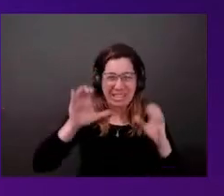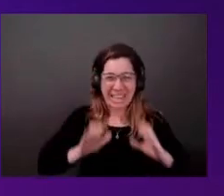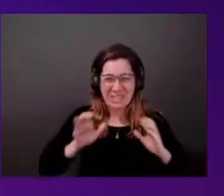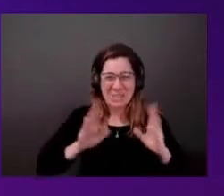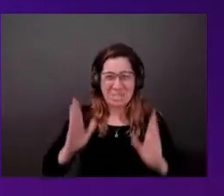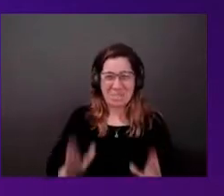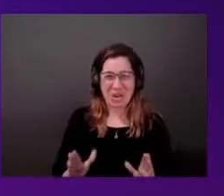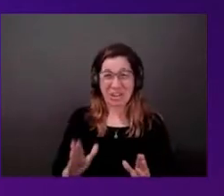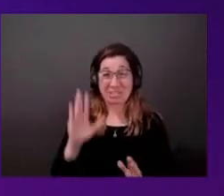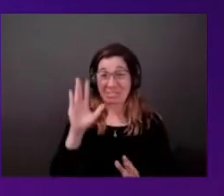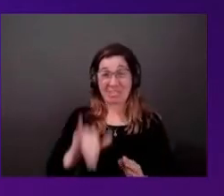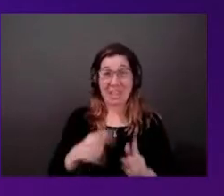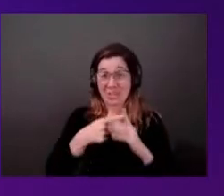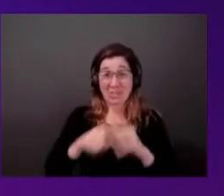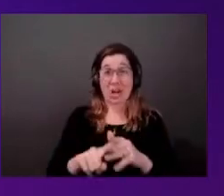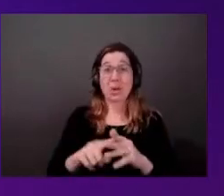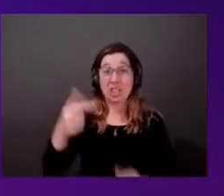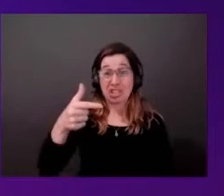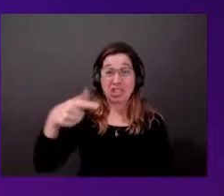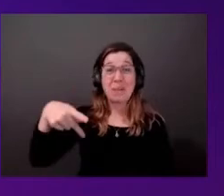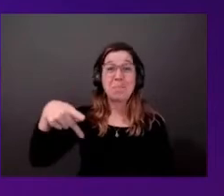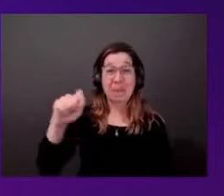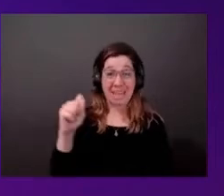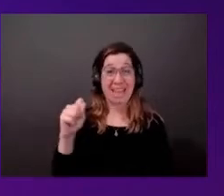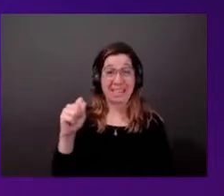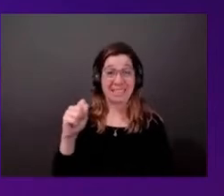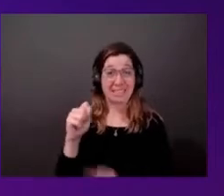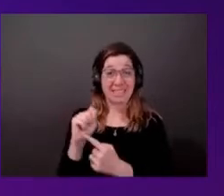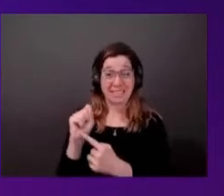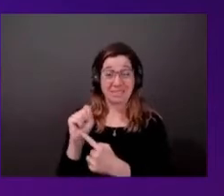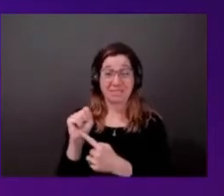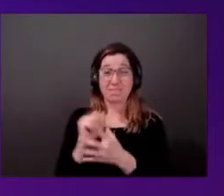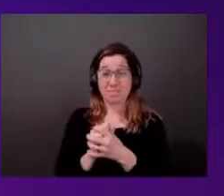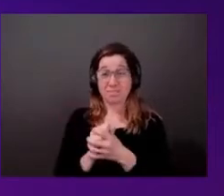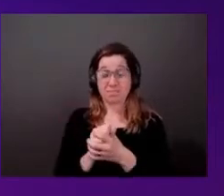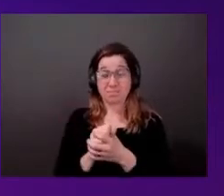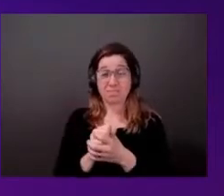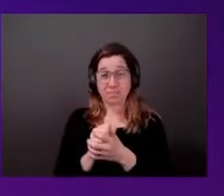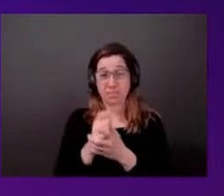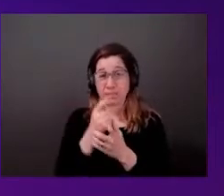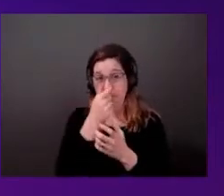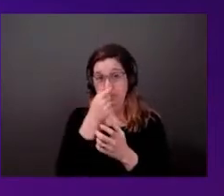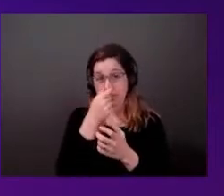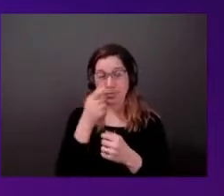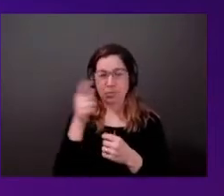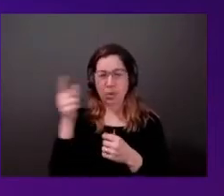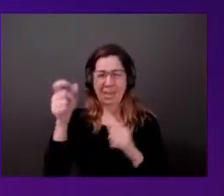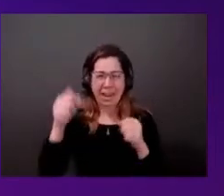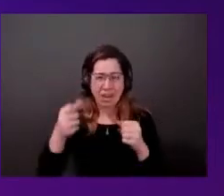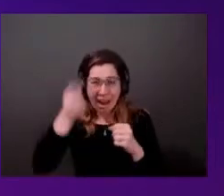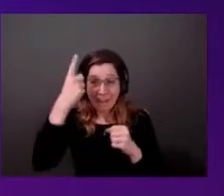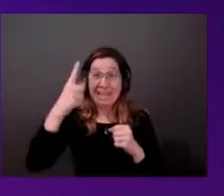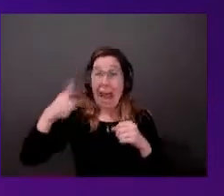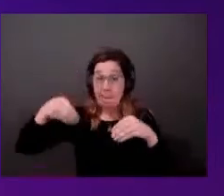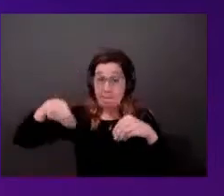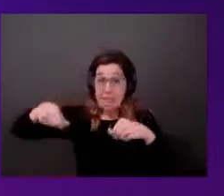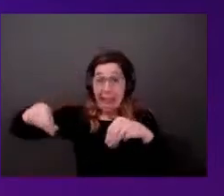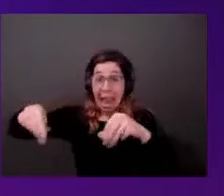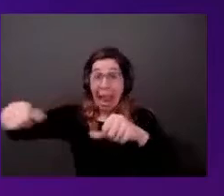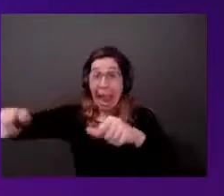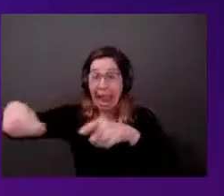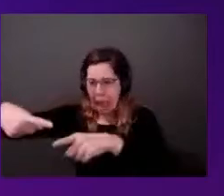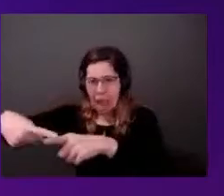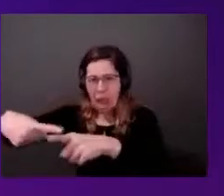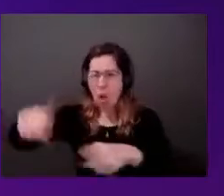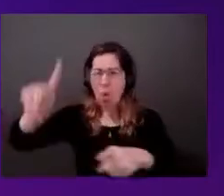with GPS capabilities where they could understand where they planted seeds, how they nourished those seeds, and then